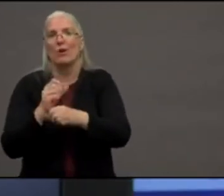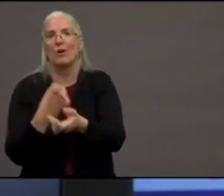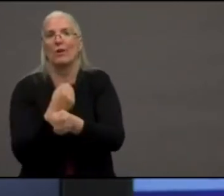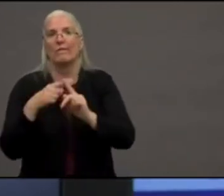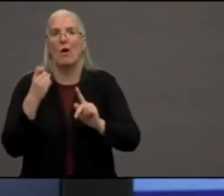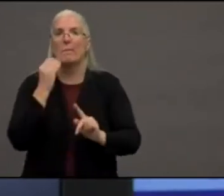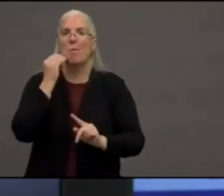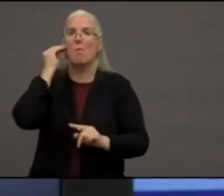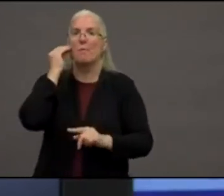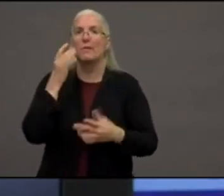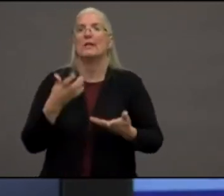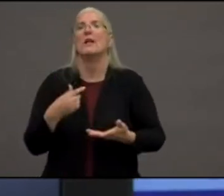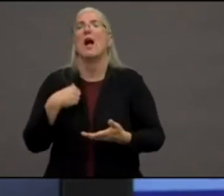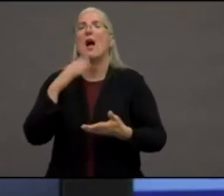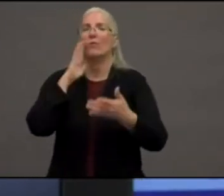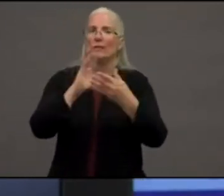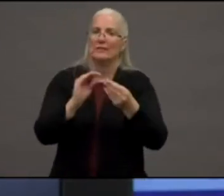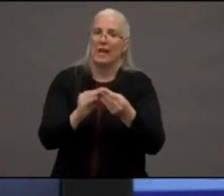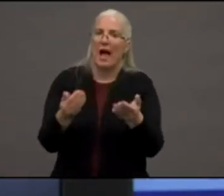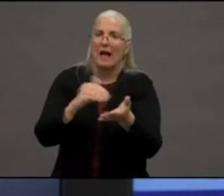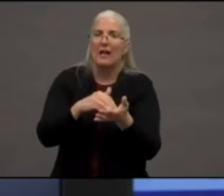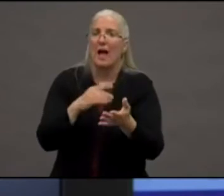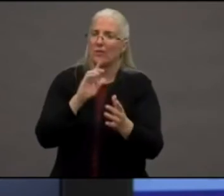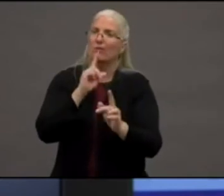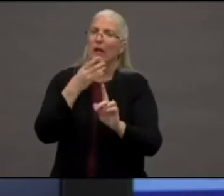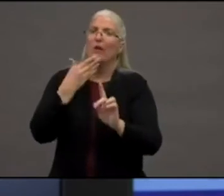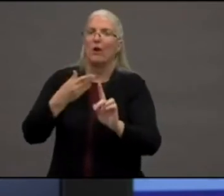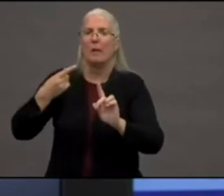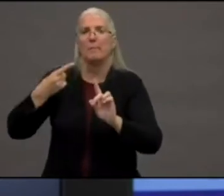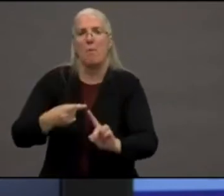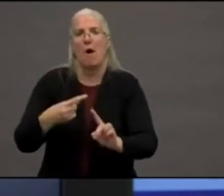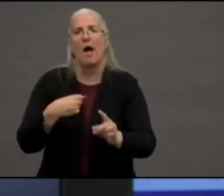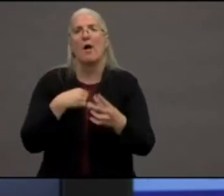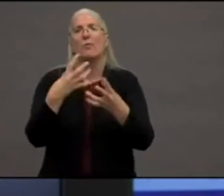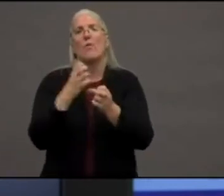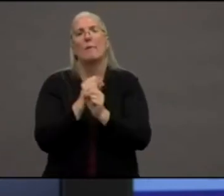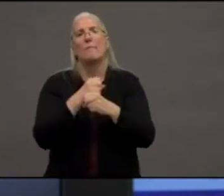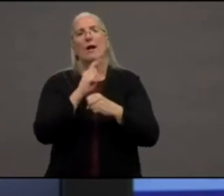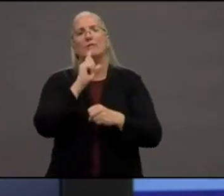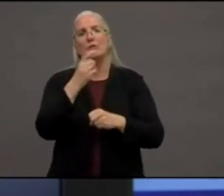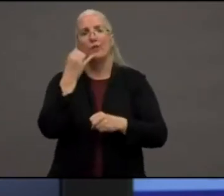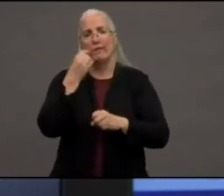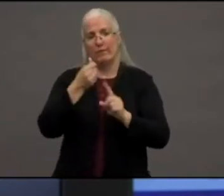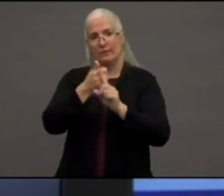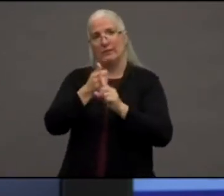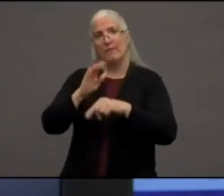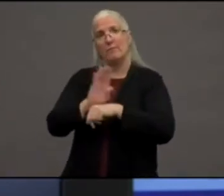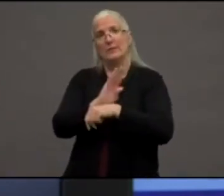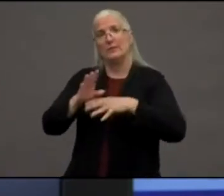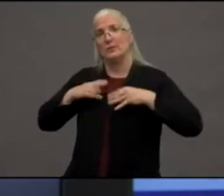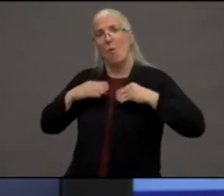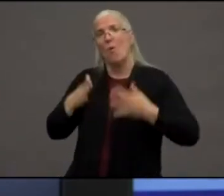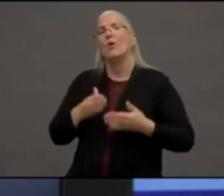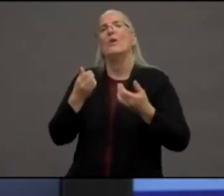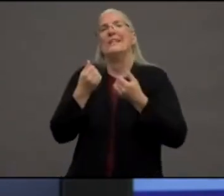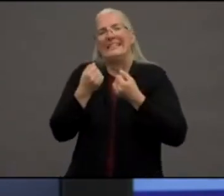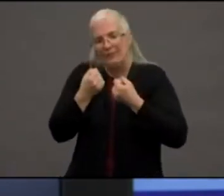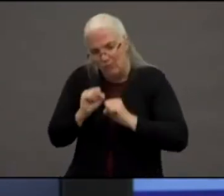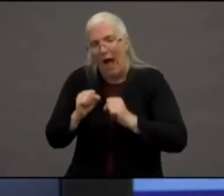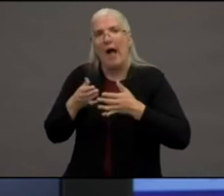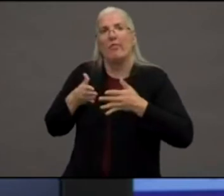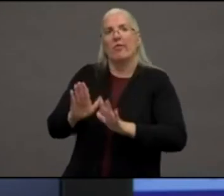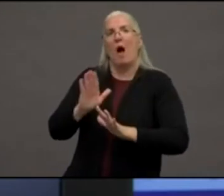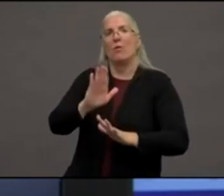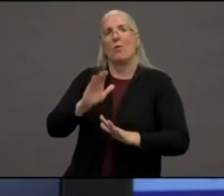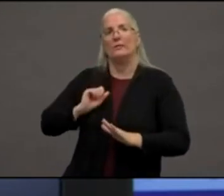very, very good point. Make sure that if you are a business, maximize the amount of staff that can telework, because